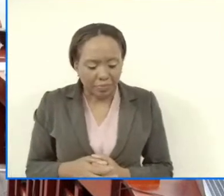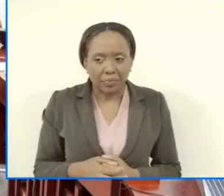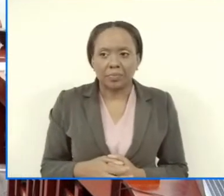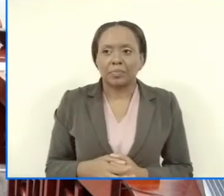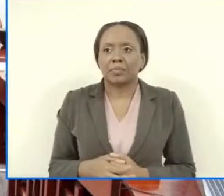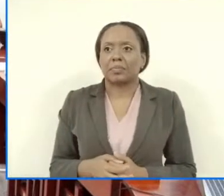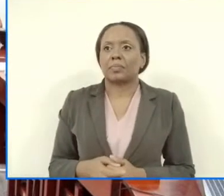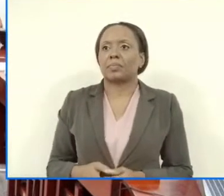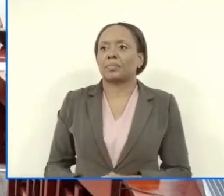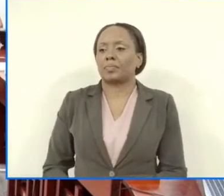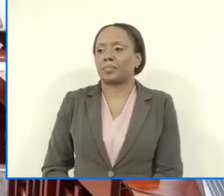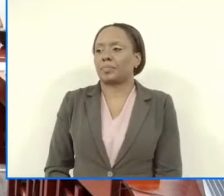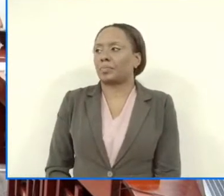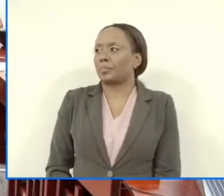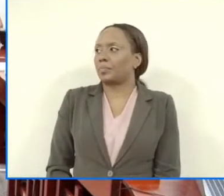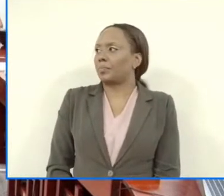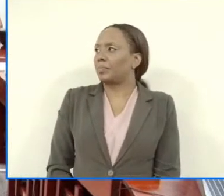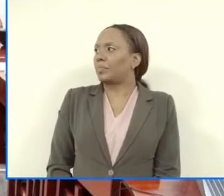number.